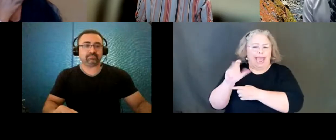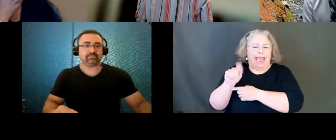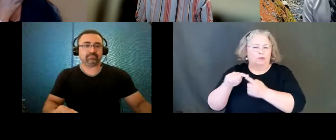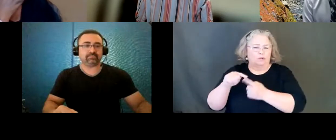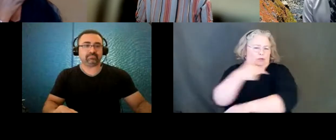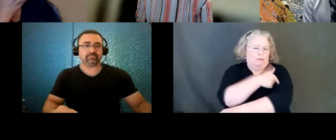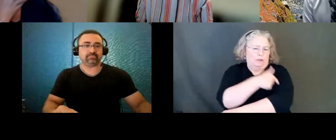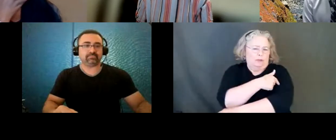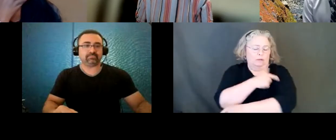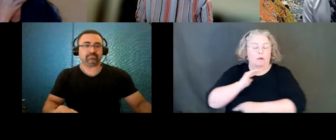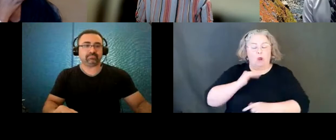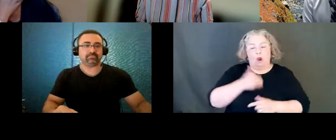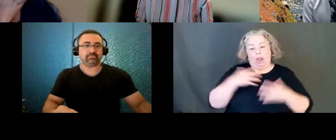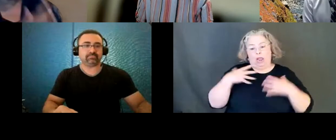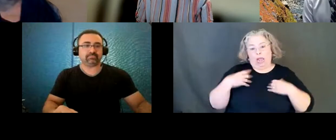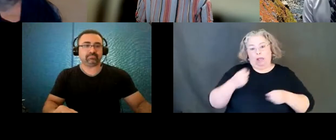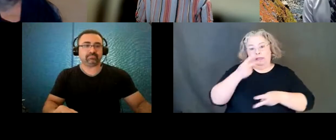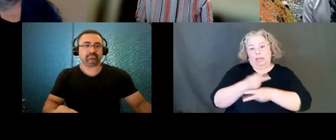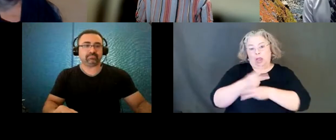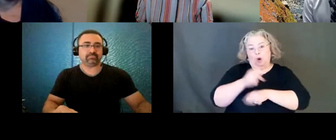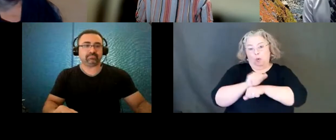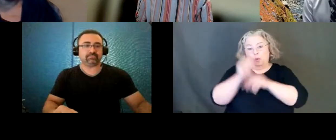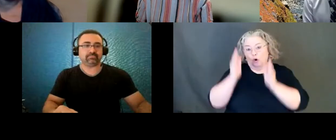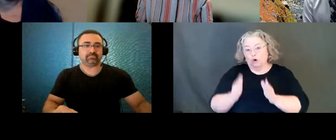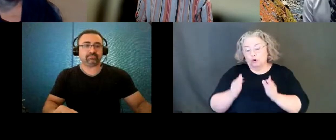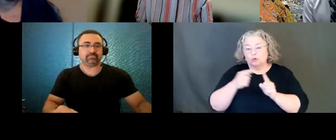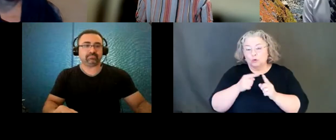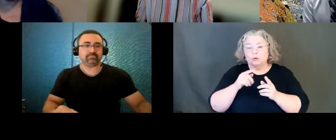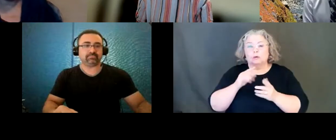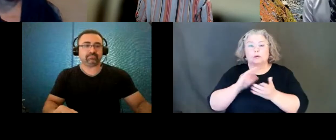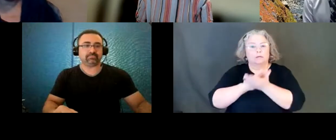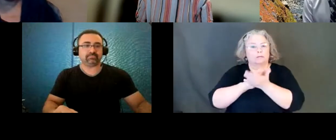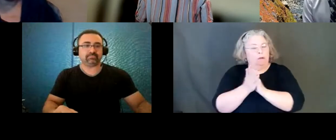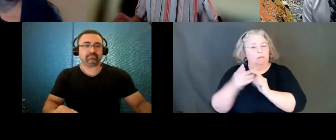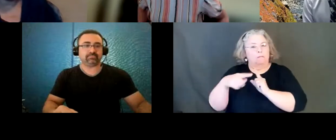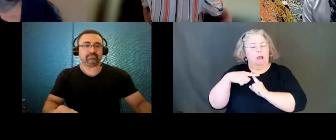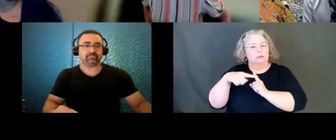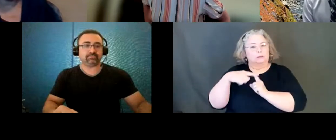healthcare workers, we've seen an awful lot of our healthcare workers turn positive,